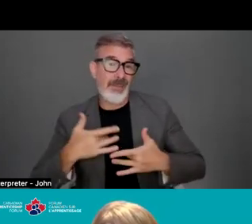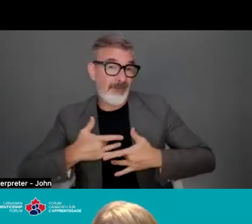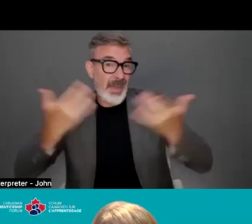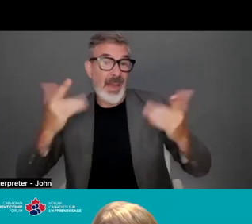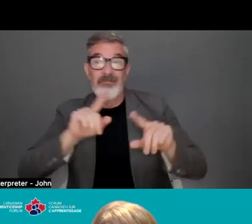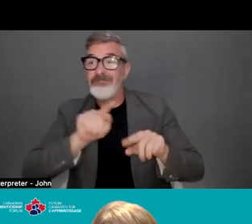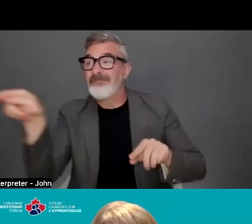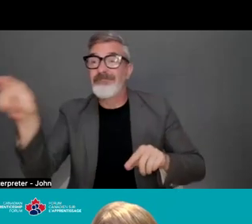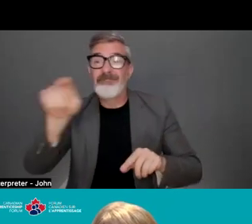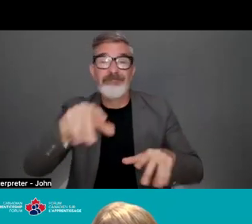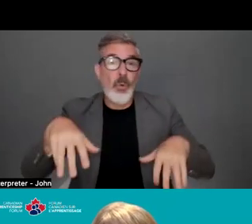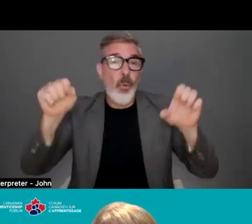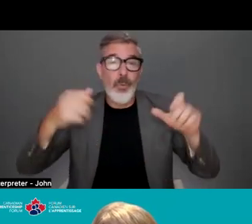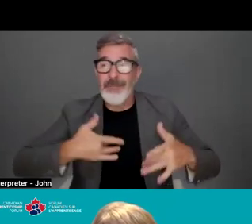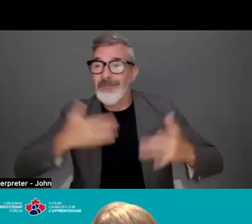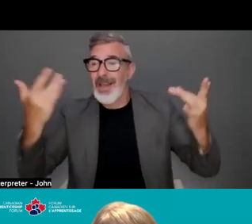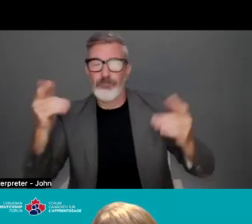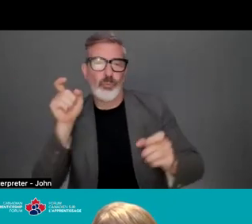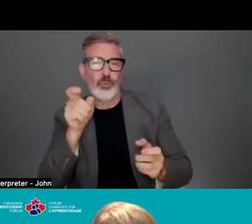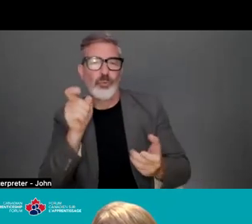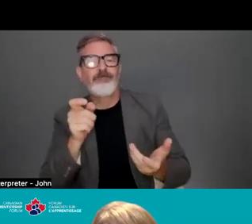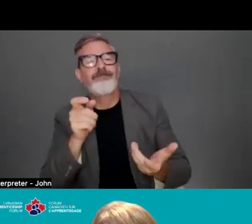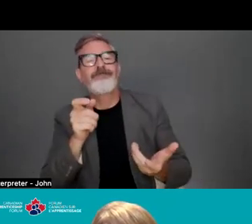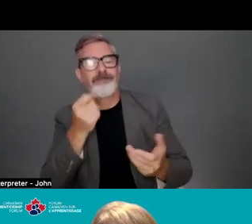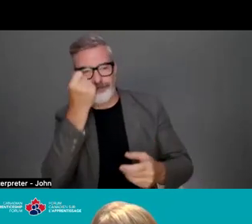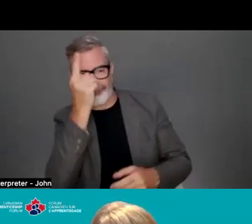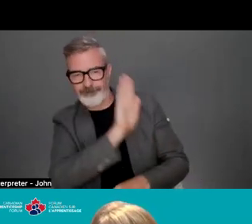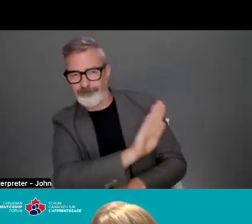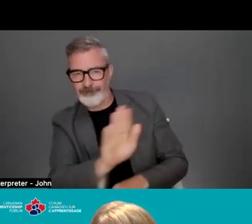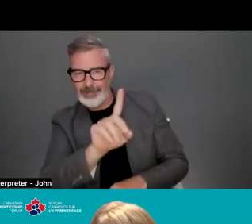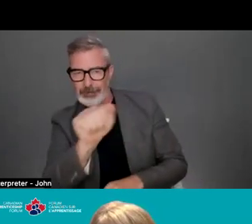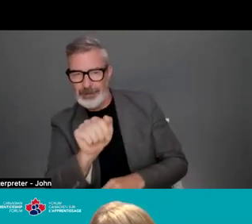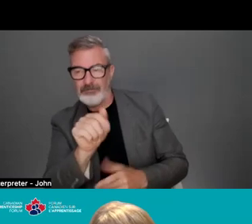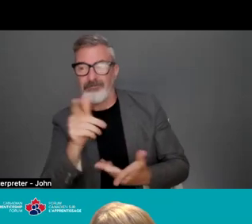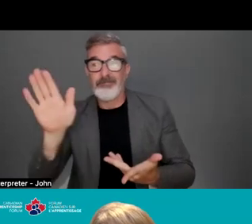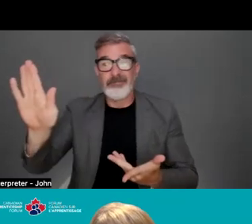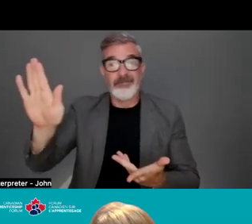with organizations that support persons with disabilities.